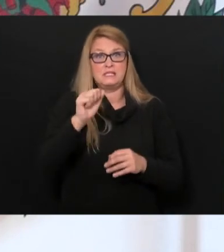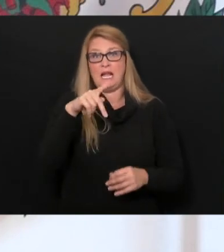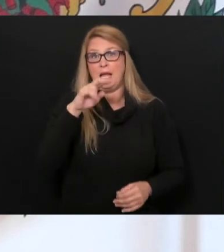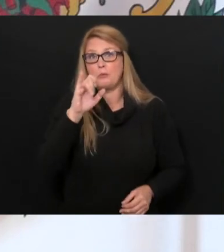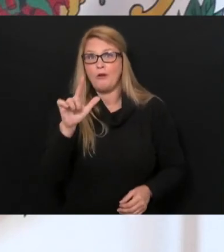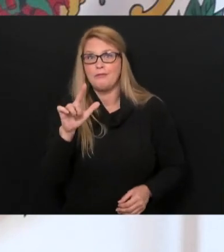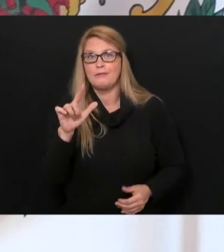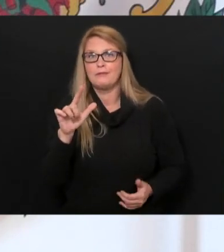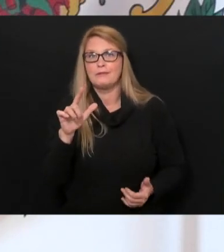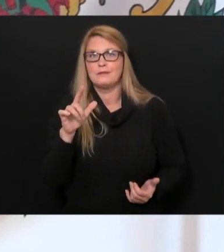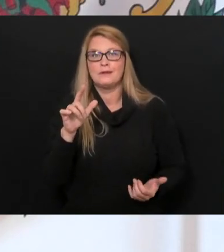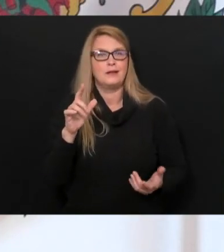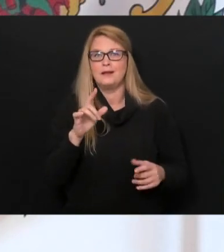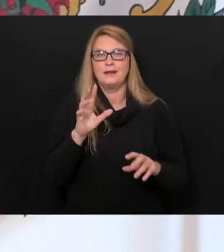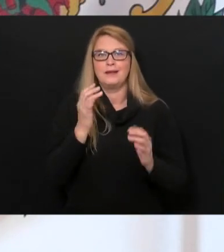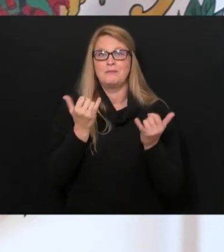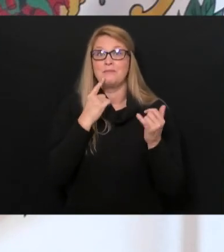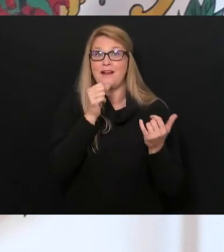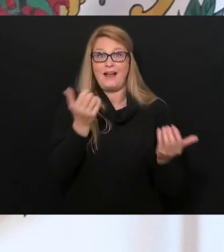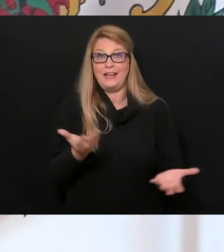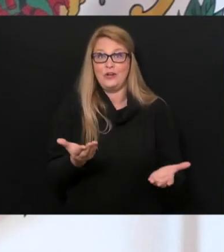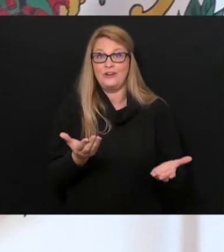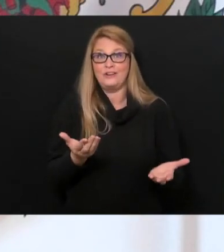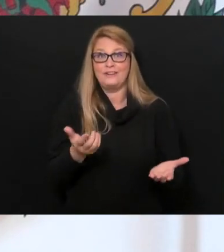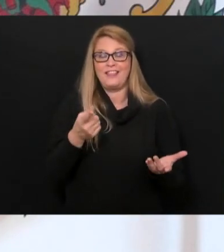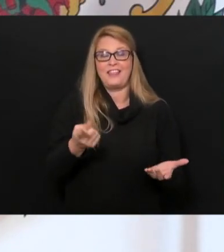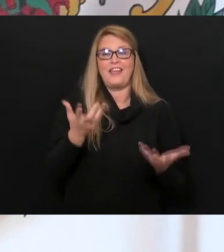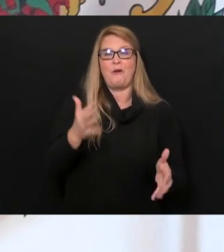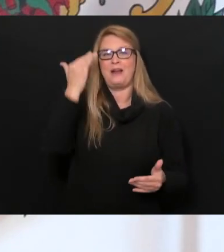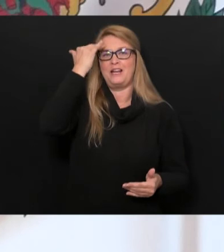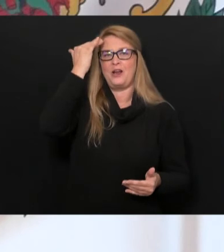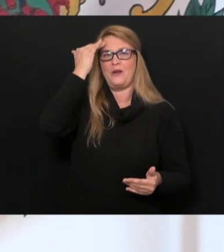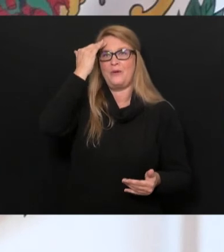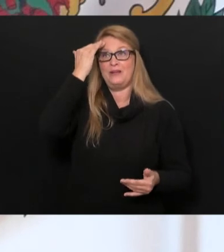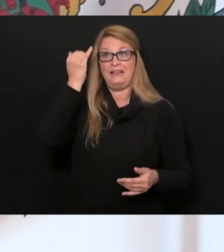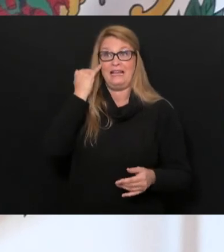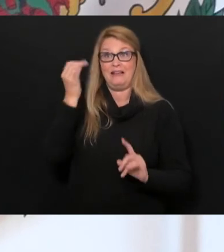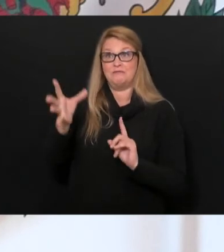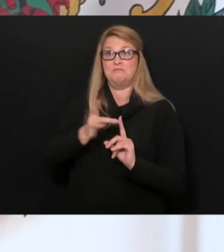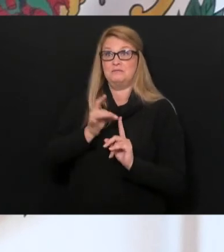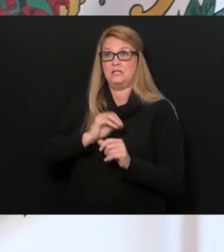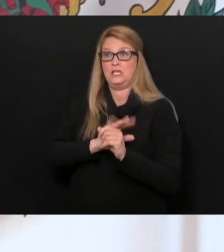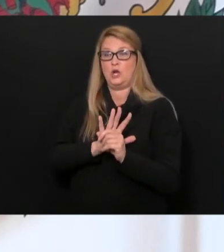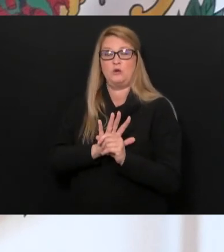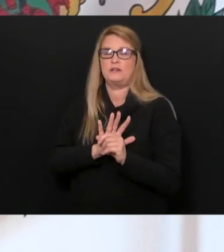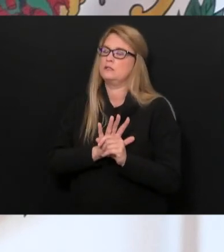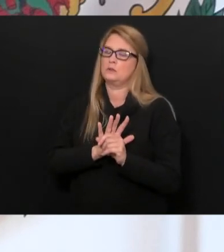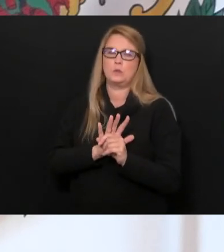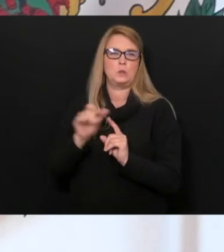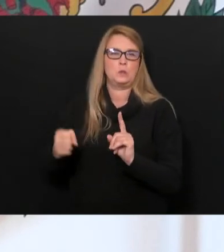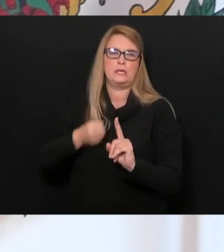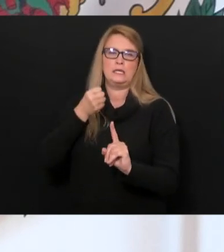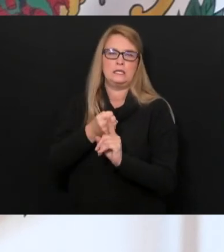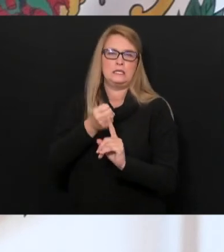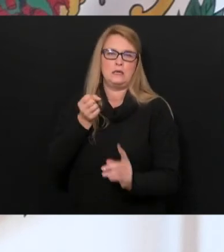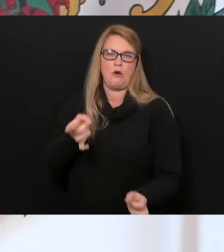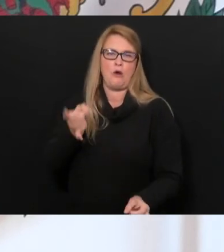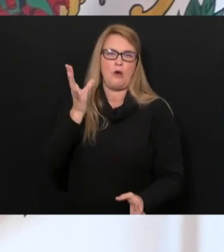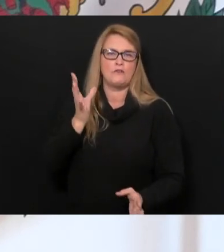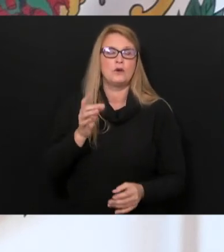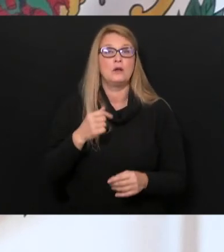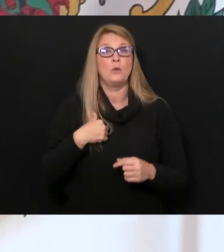death because they knew if they get this, they're in real trouble. Real trouble. We gave